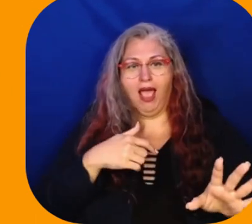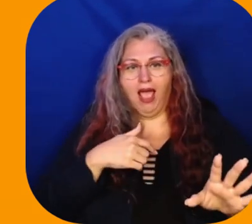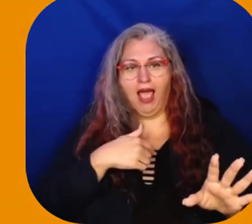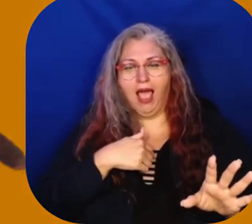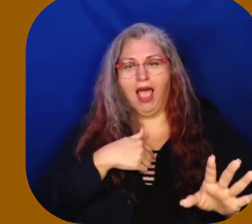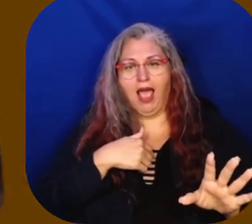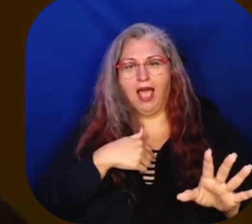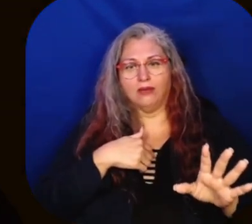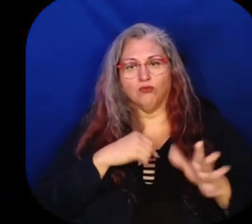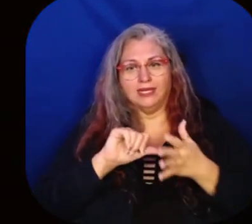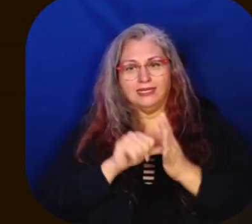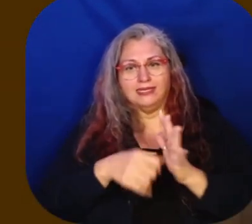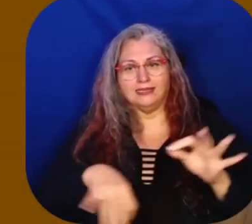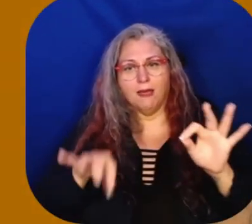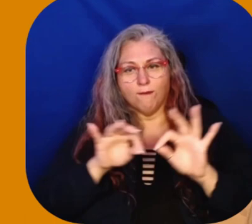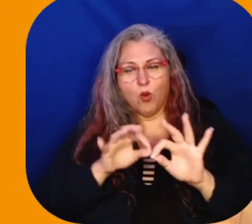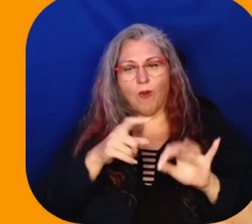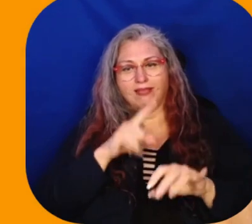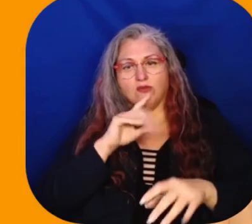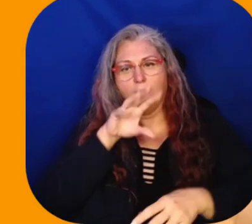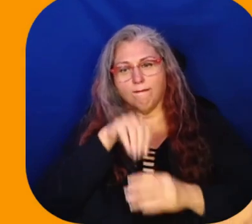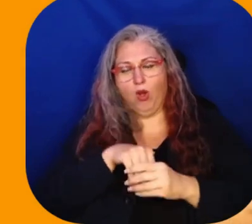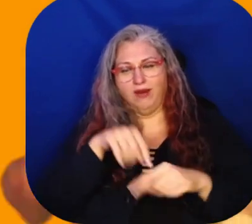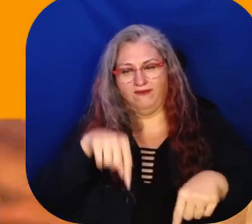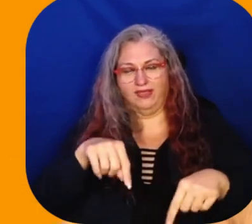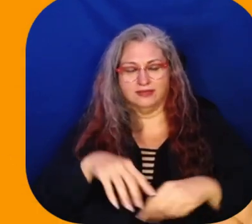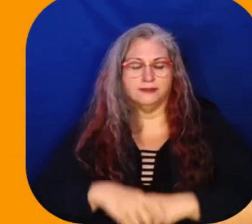be a part of this. So, hey.